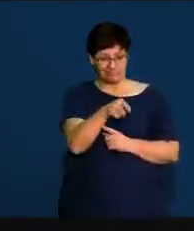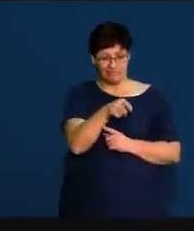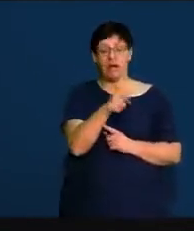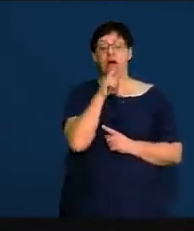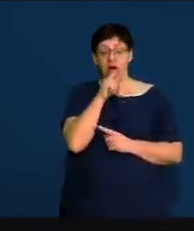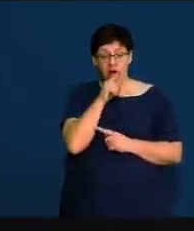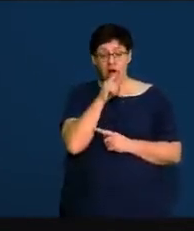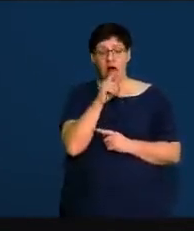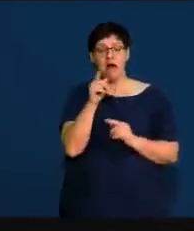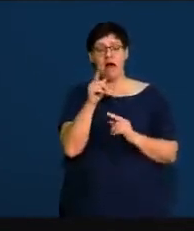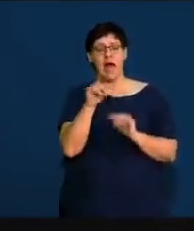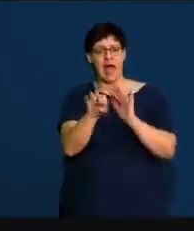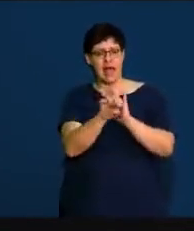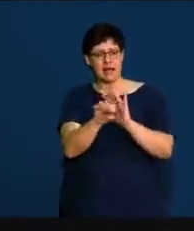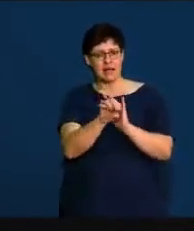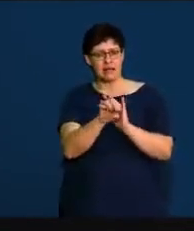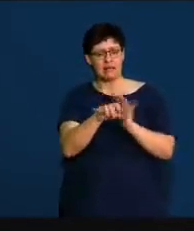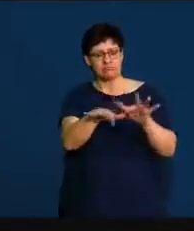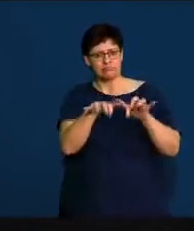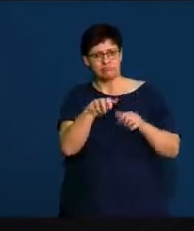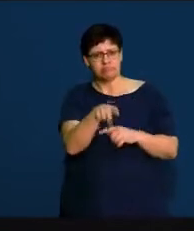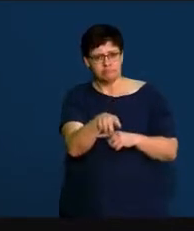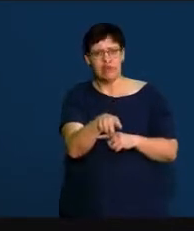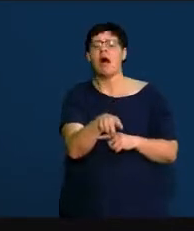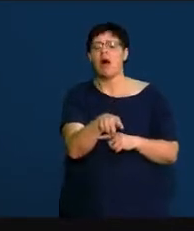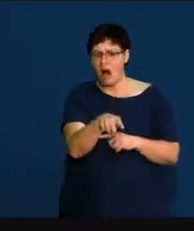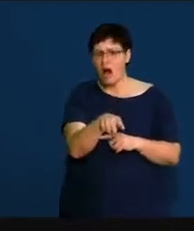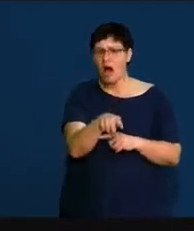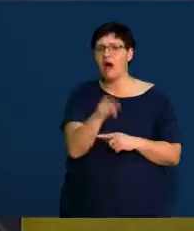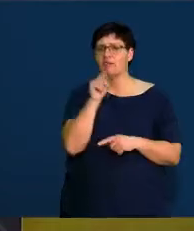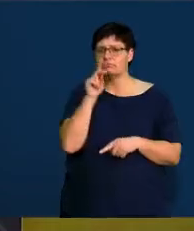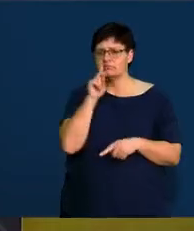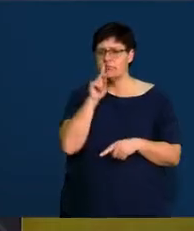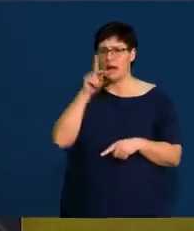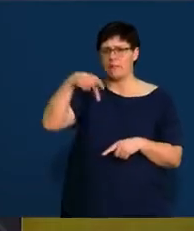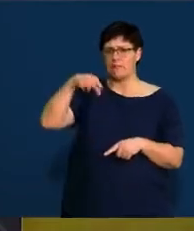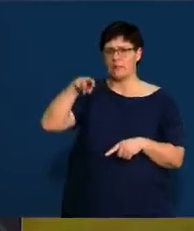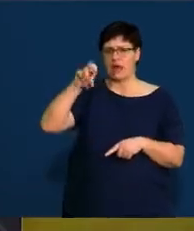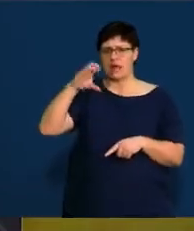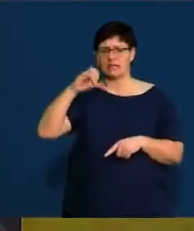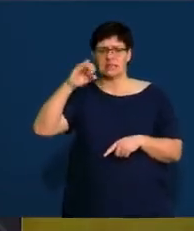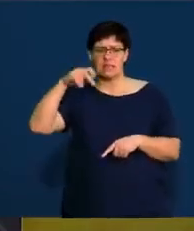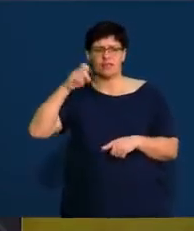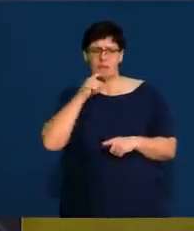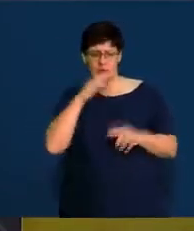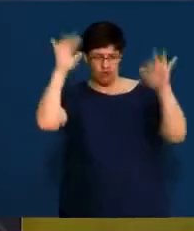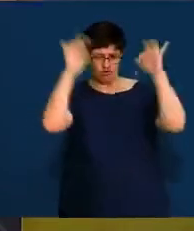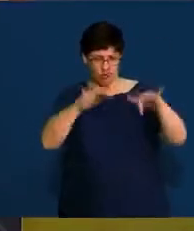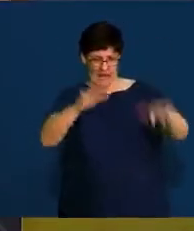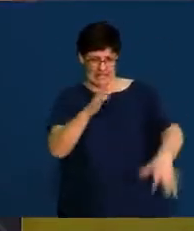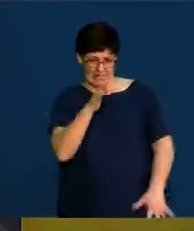particular examination, precipitation was examined. What is this? Is this a high rainfall area,